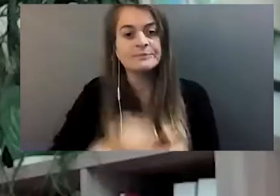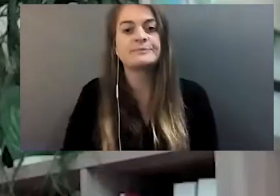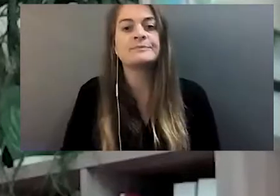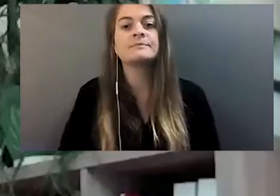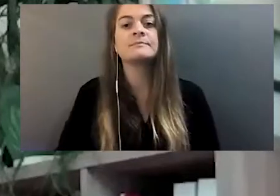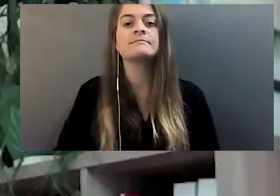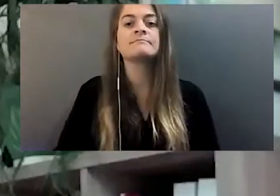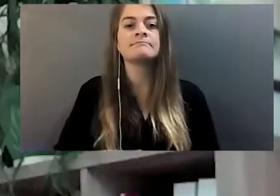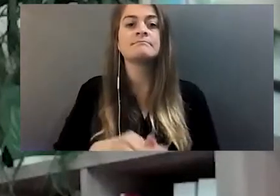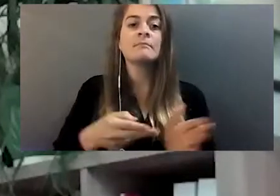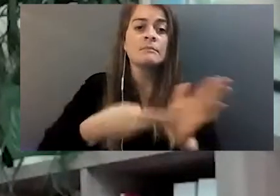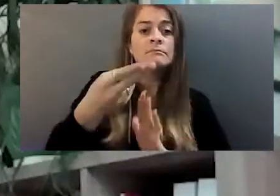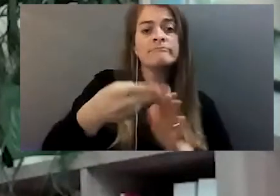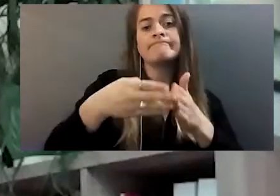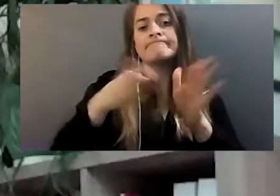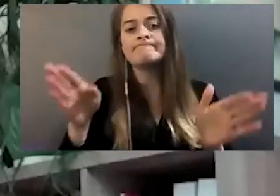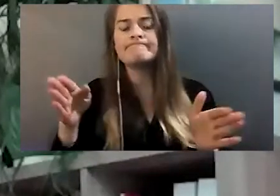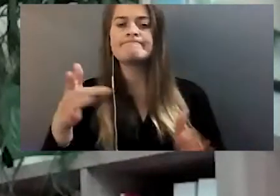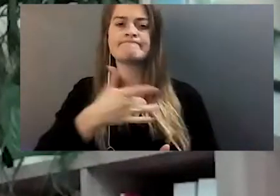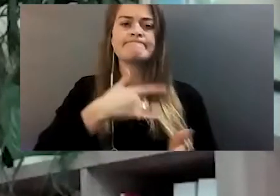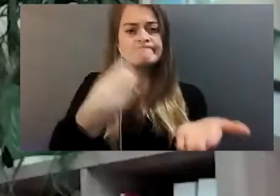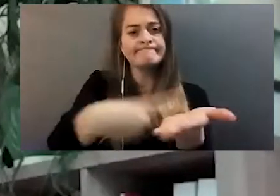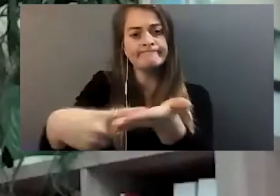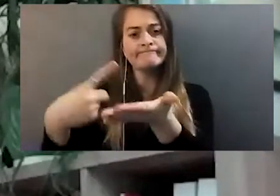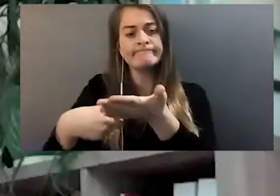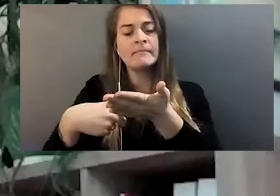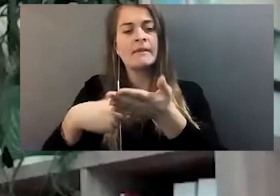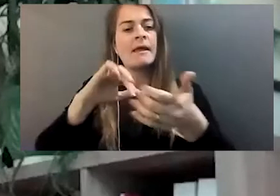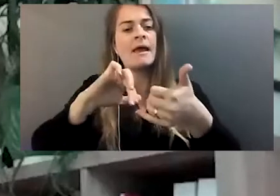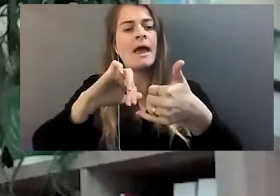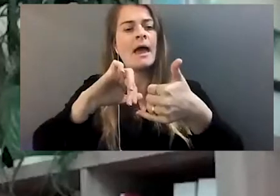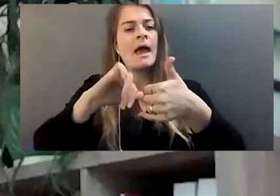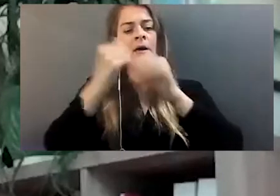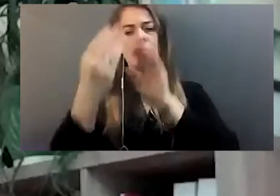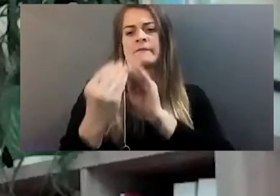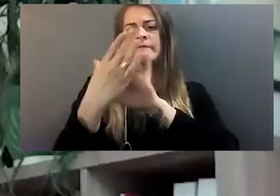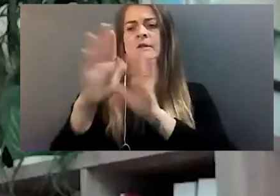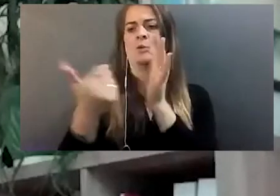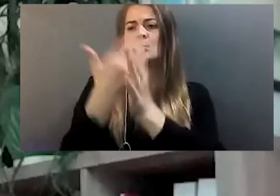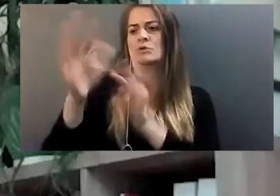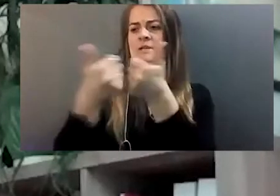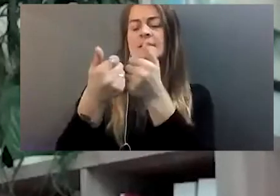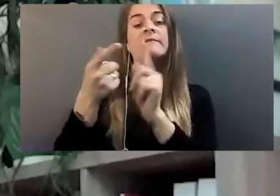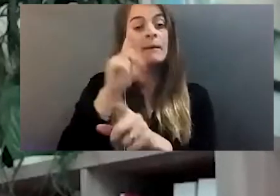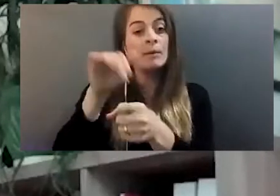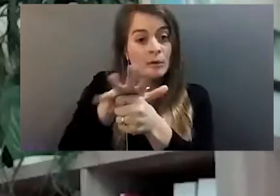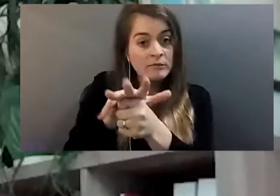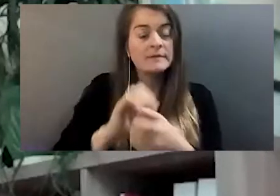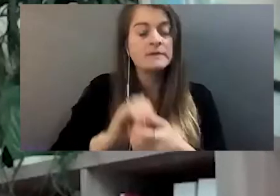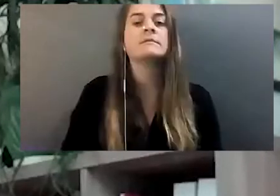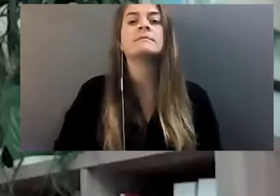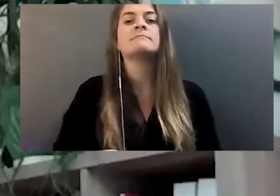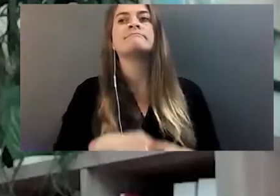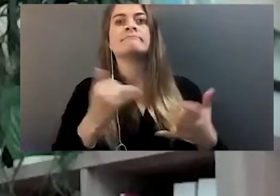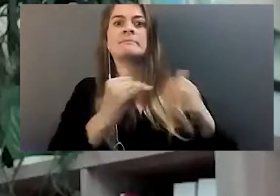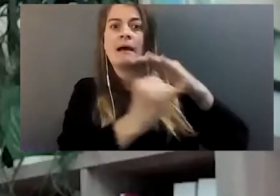open, honest, compassionate conversations about how to address the challenges that COVID has presented, the